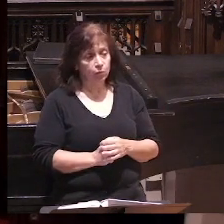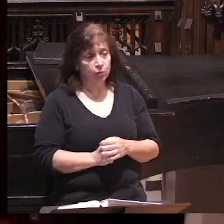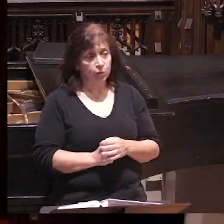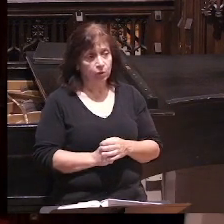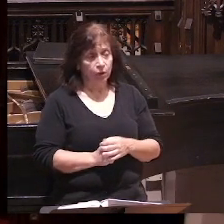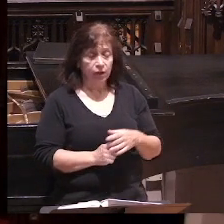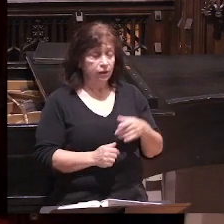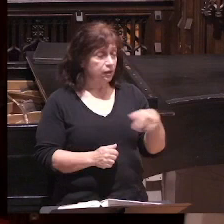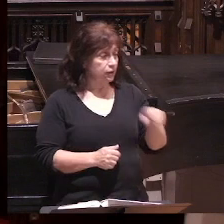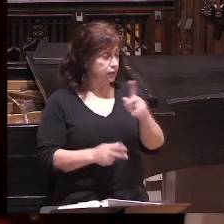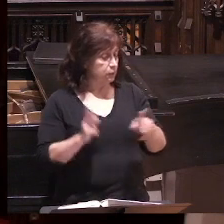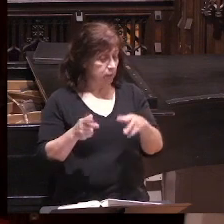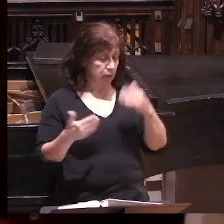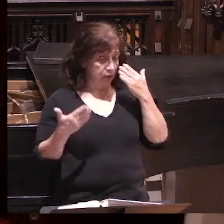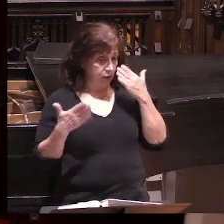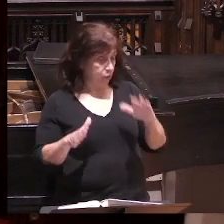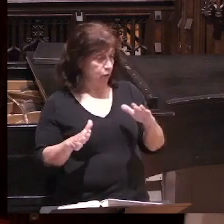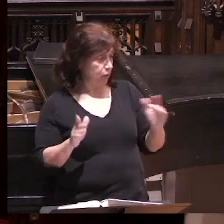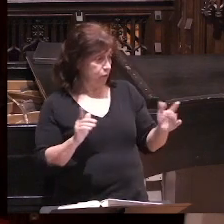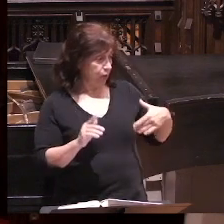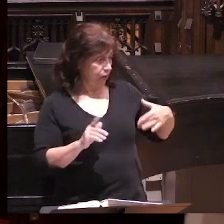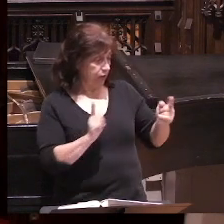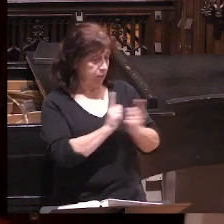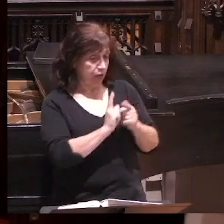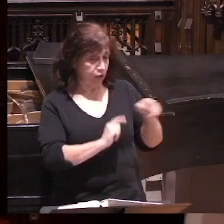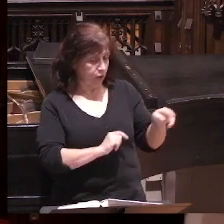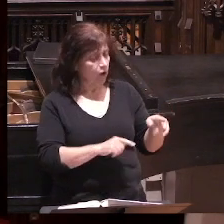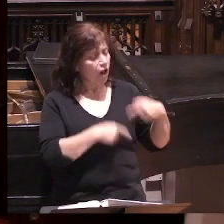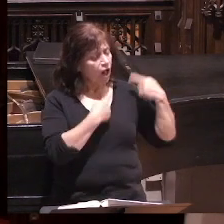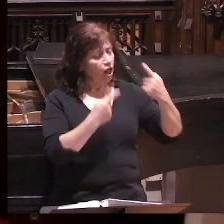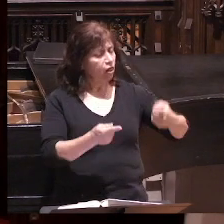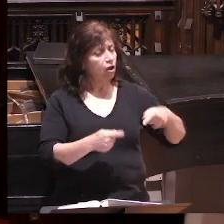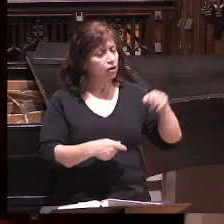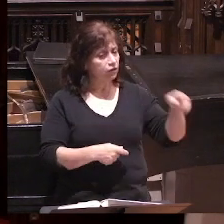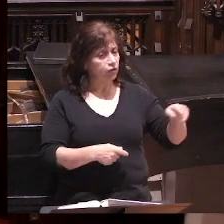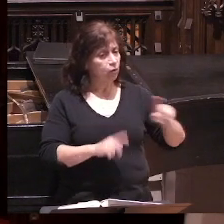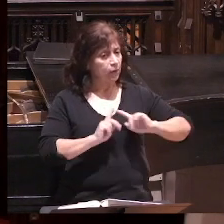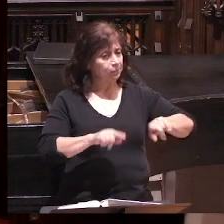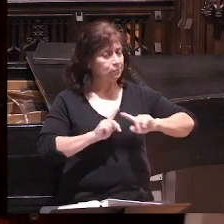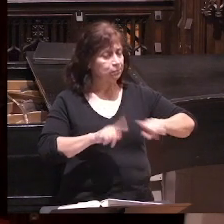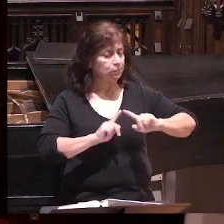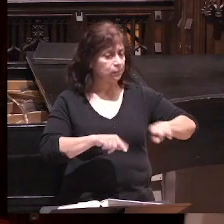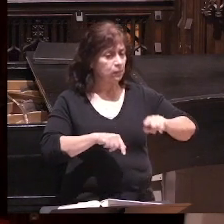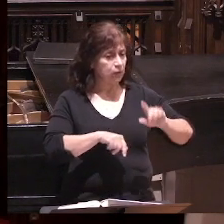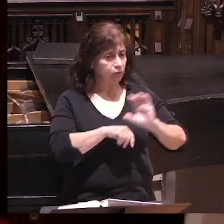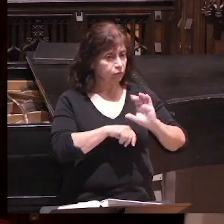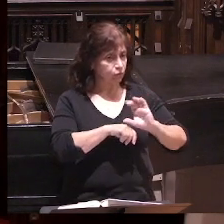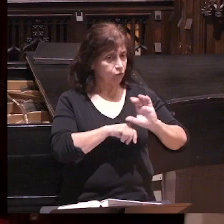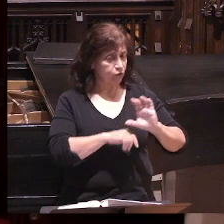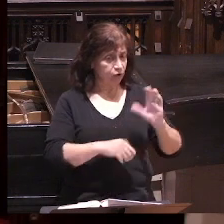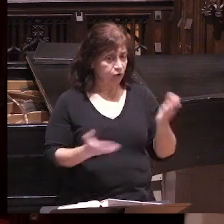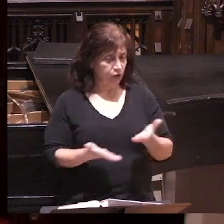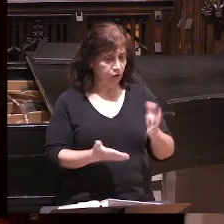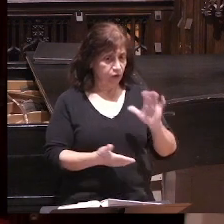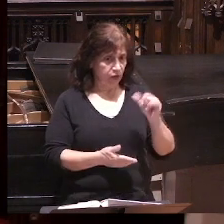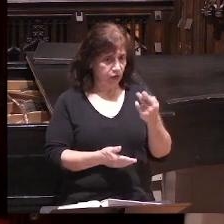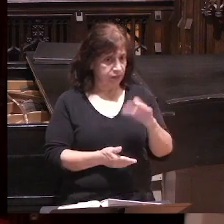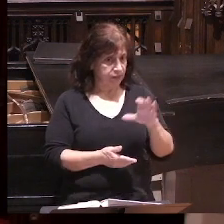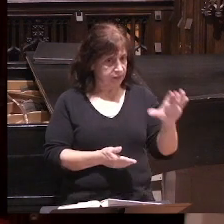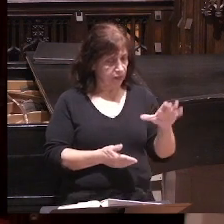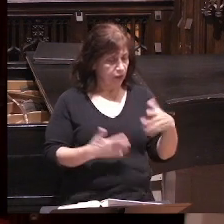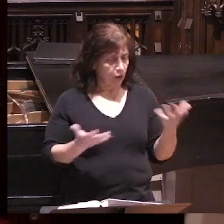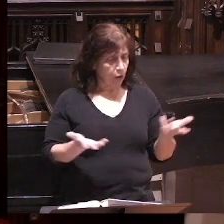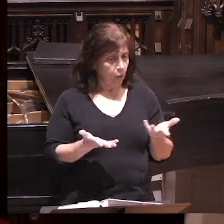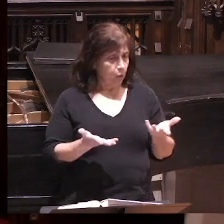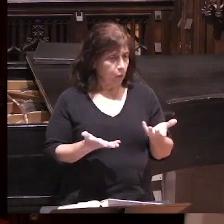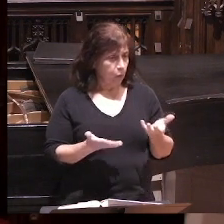these folks who may not know you, how long have you been attending AHCC, and what's